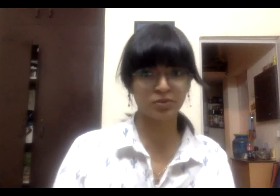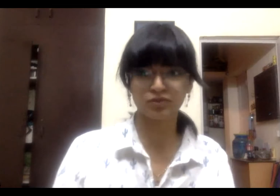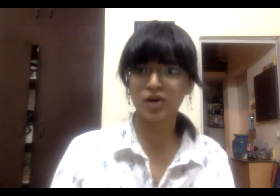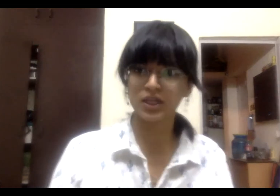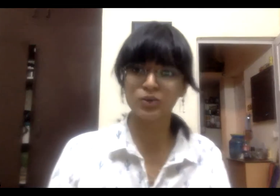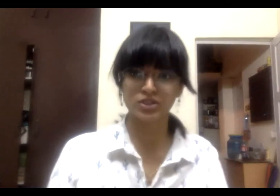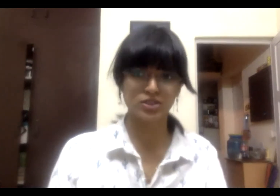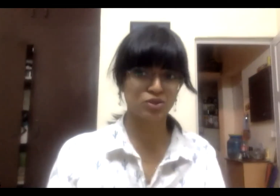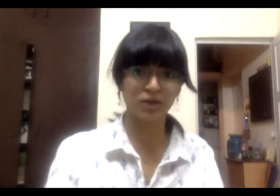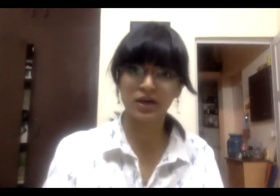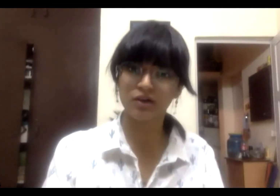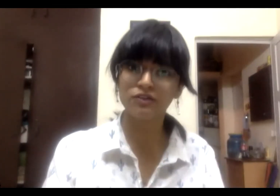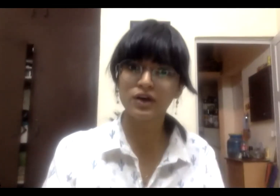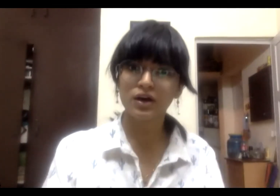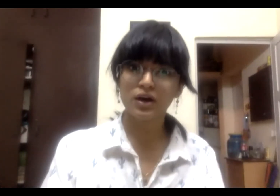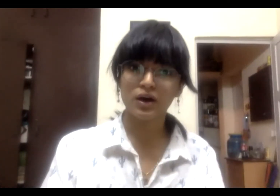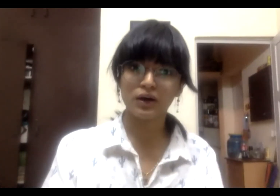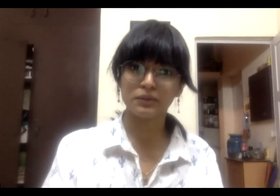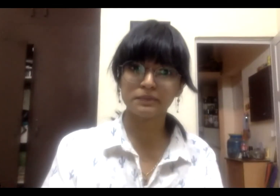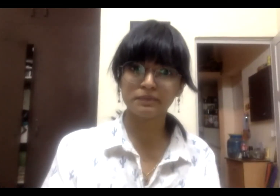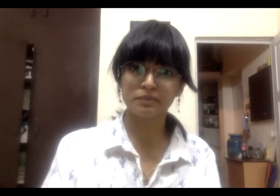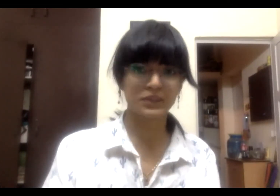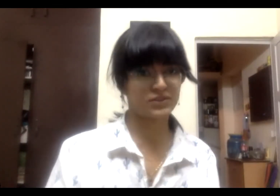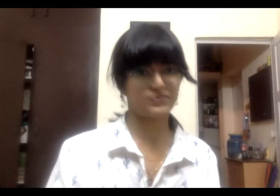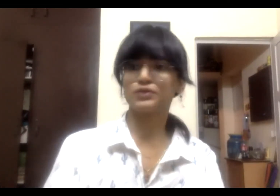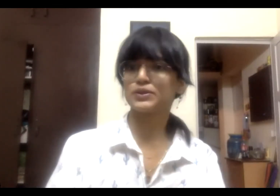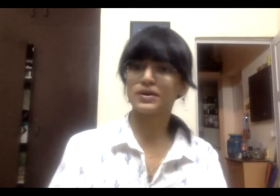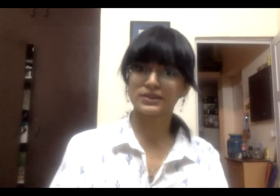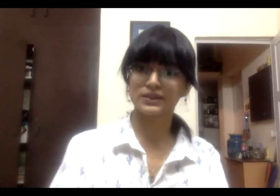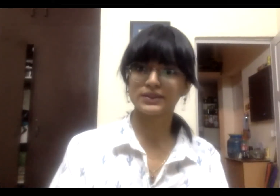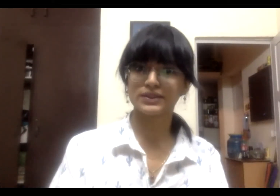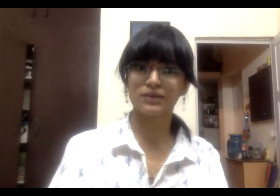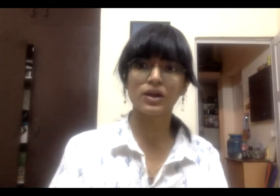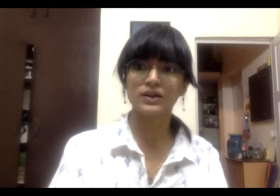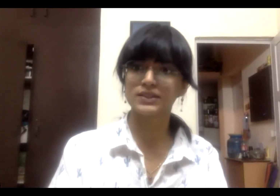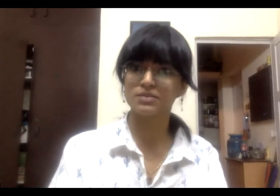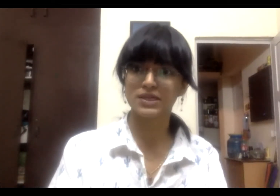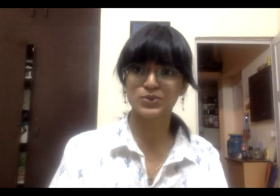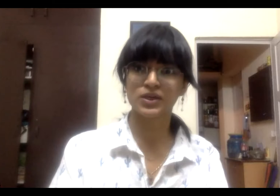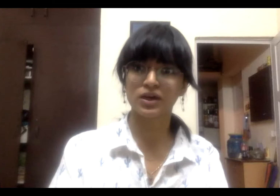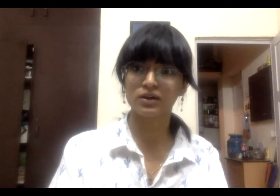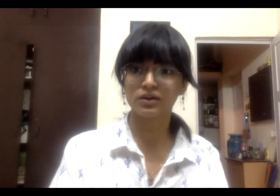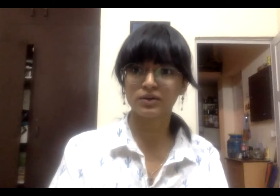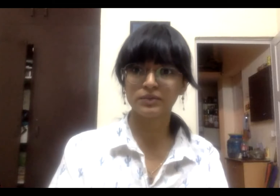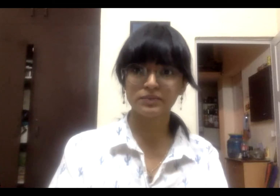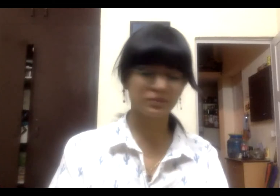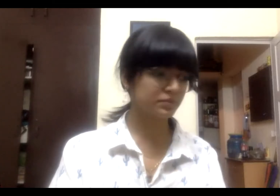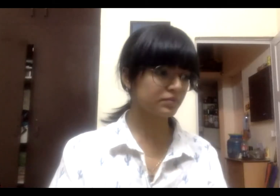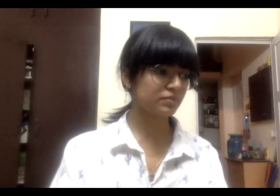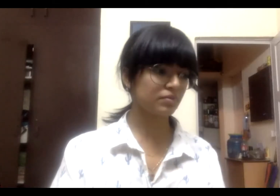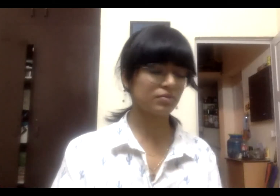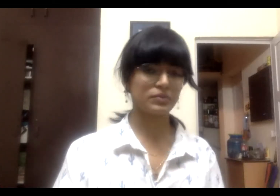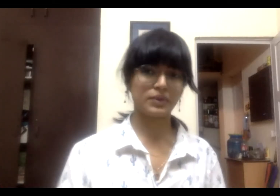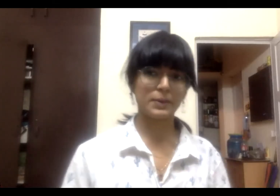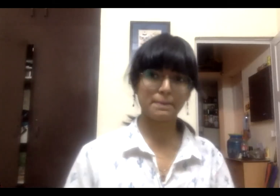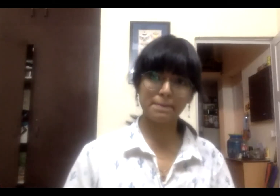is open for any questions you may have. Um, Please feel free to. We'll answer the best we can.